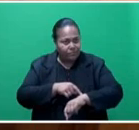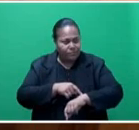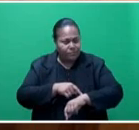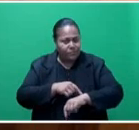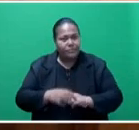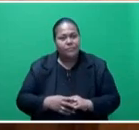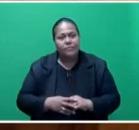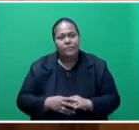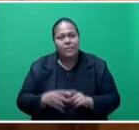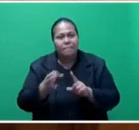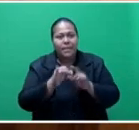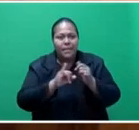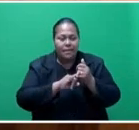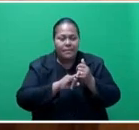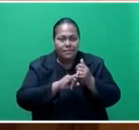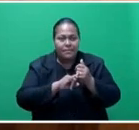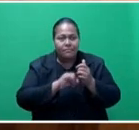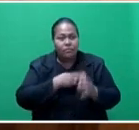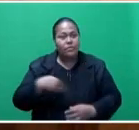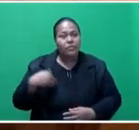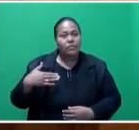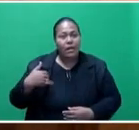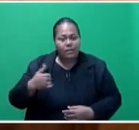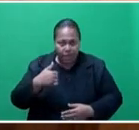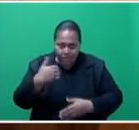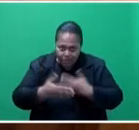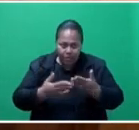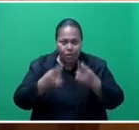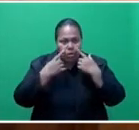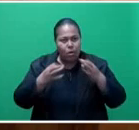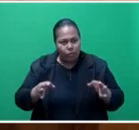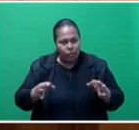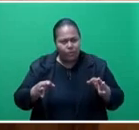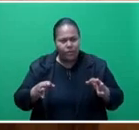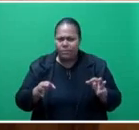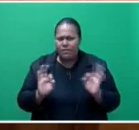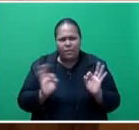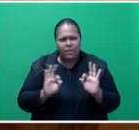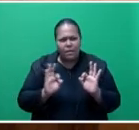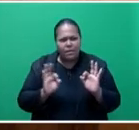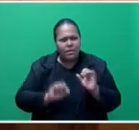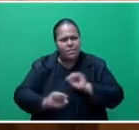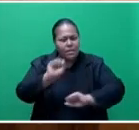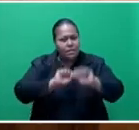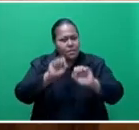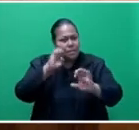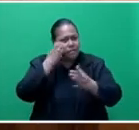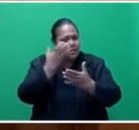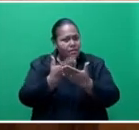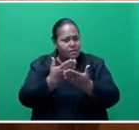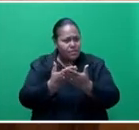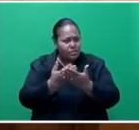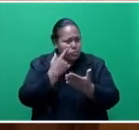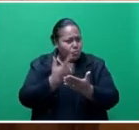the Permanent Secretary for Health. Mr. Speaker, sir, there is no scientific evidence to prove that by forcing people